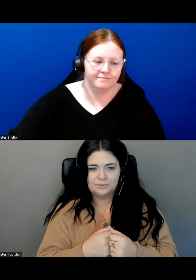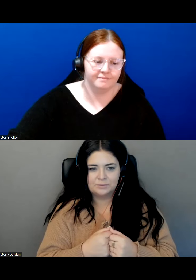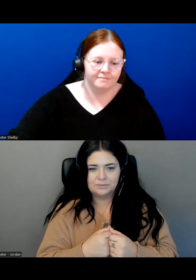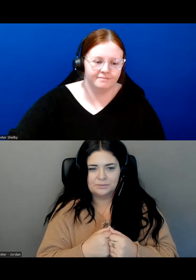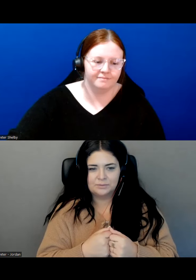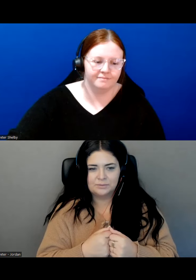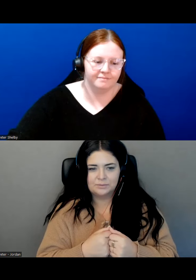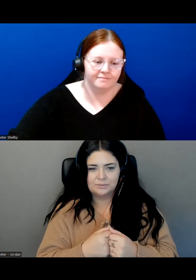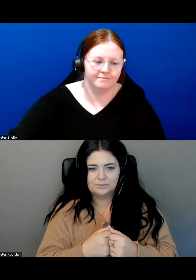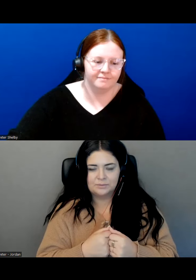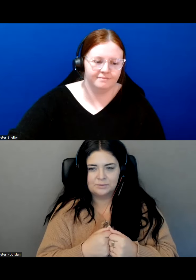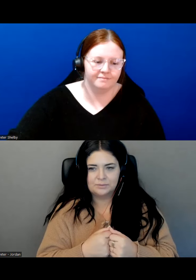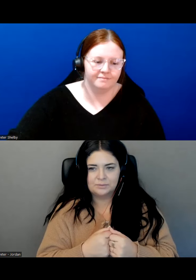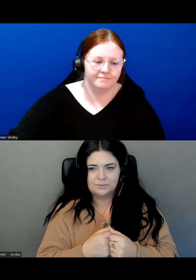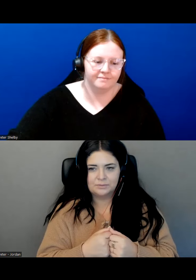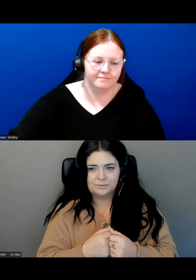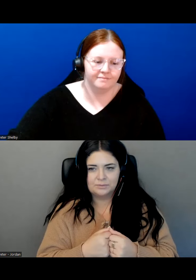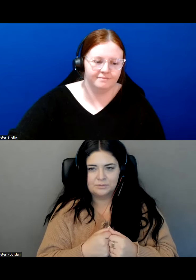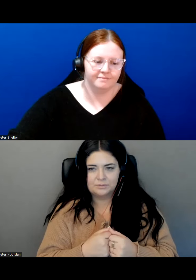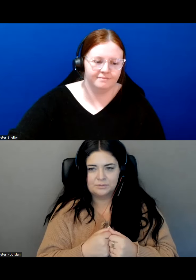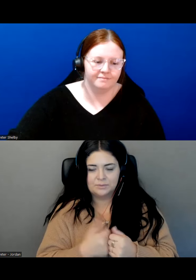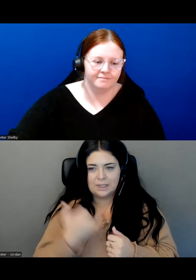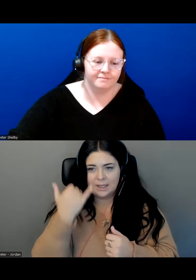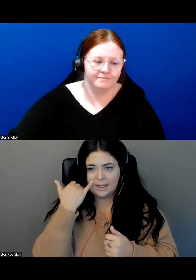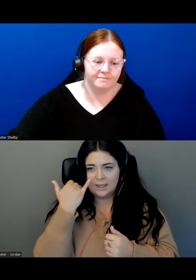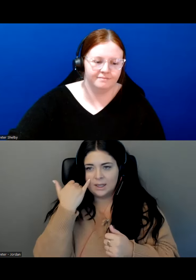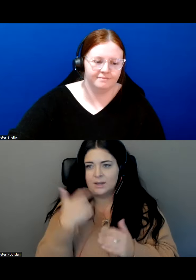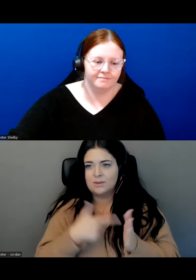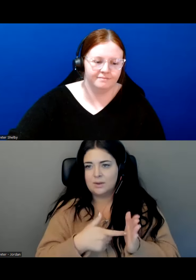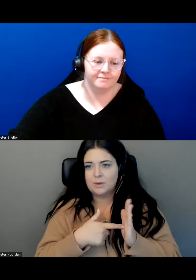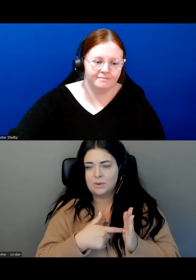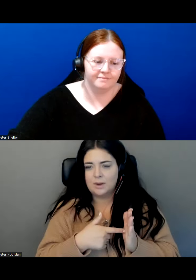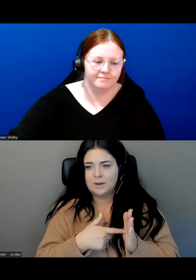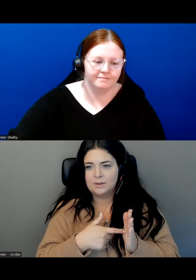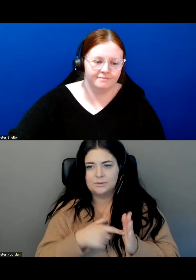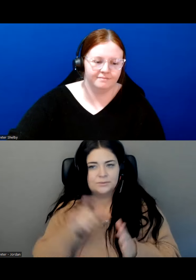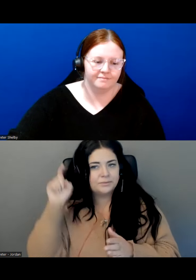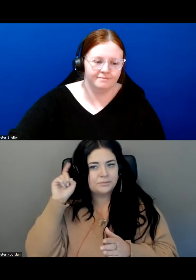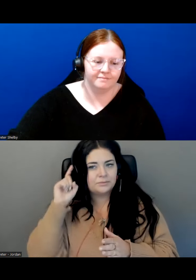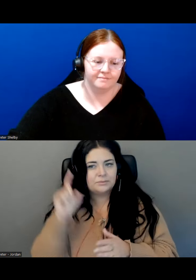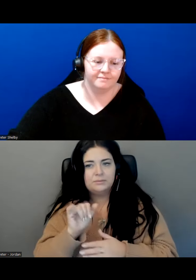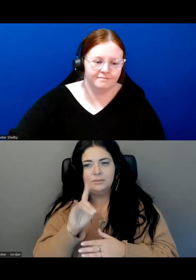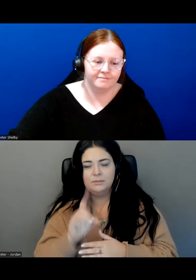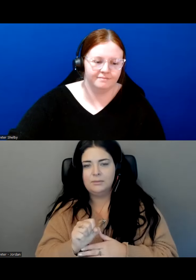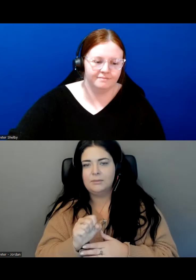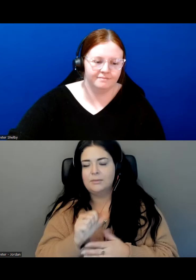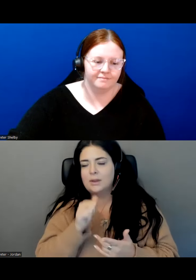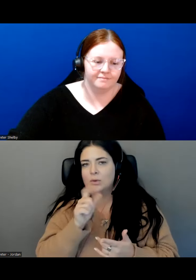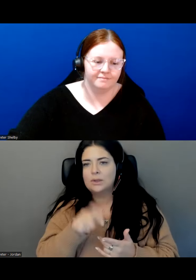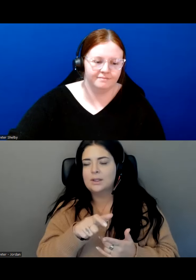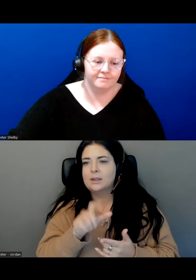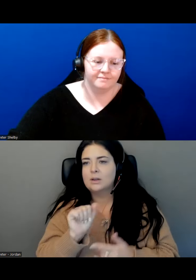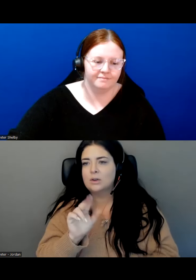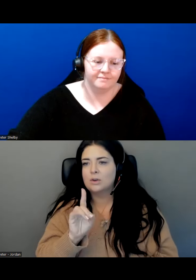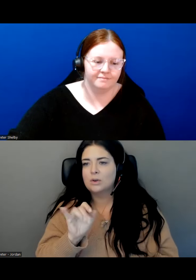people. Even if they don't require hearing aids, if they require something else like auditory training, a referral to